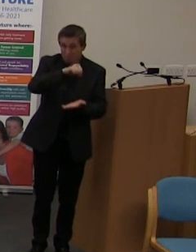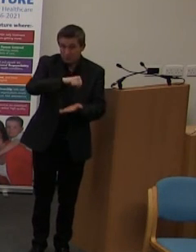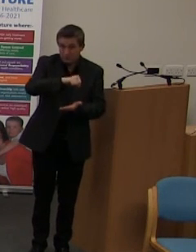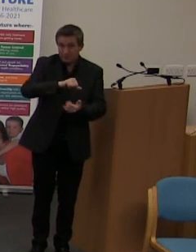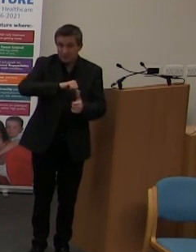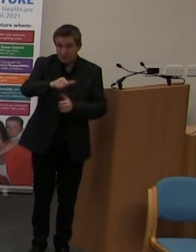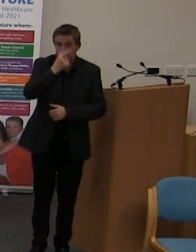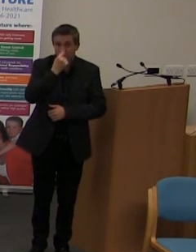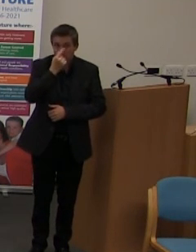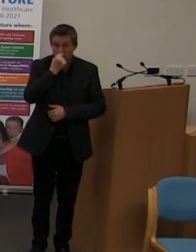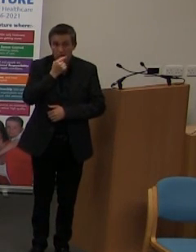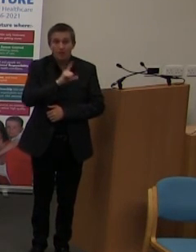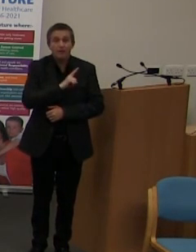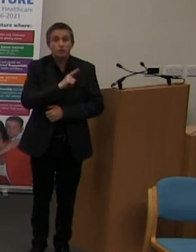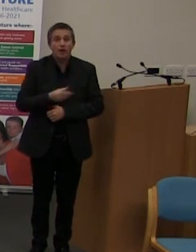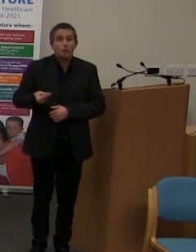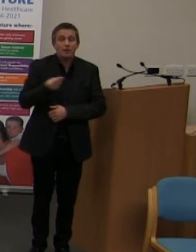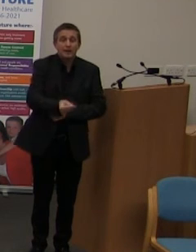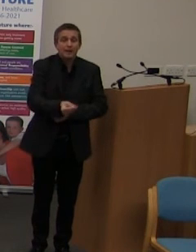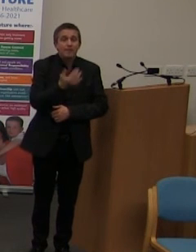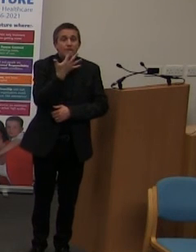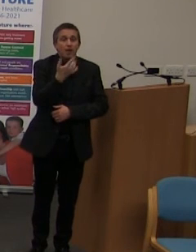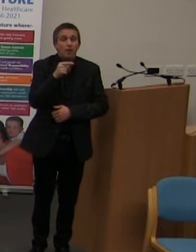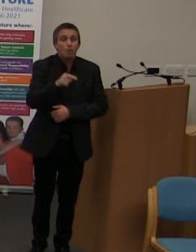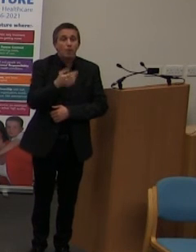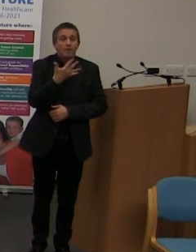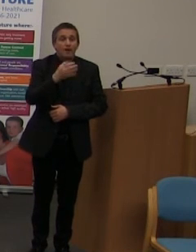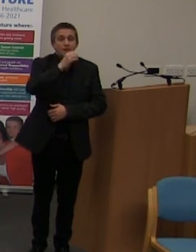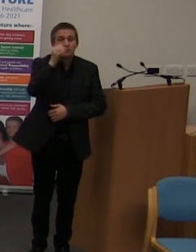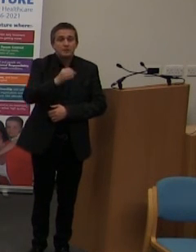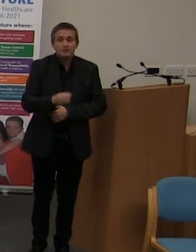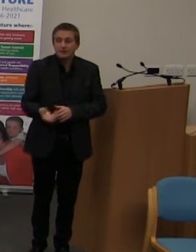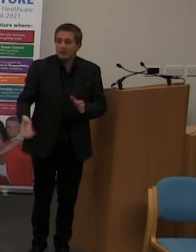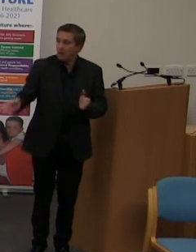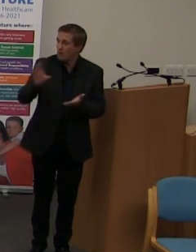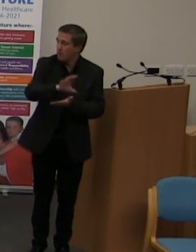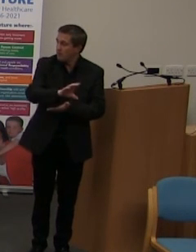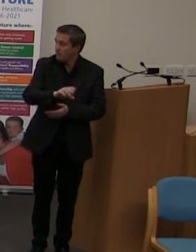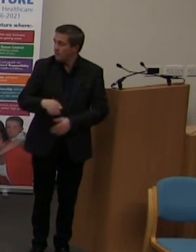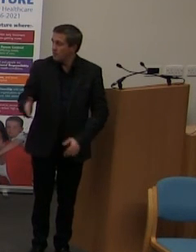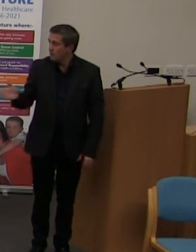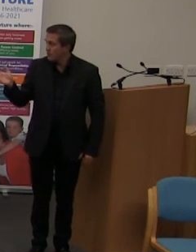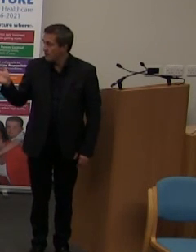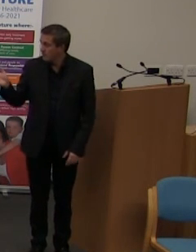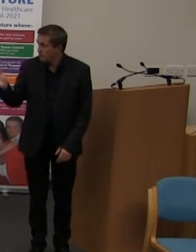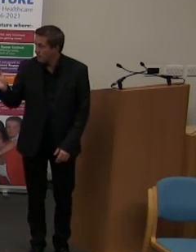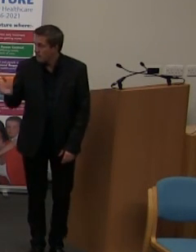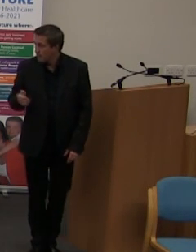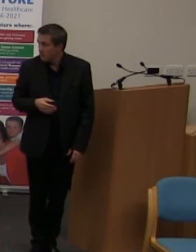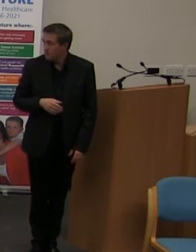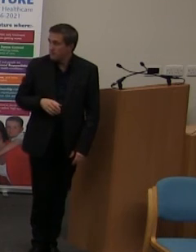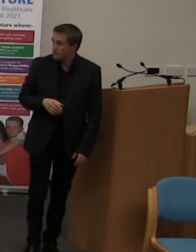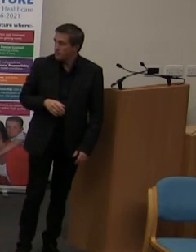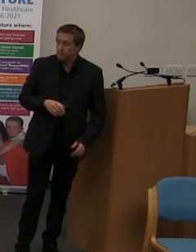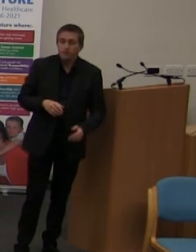that 5.5% uplift as well. But Christine, I don't know if you want to add anything. So I think it's worth saying as well at your public